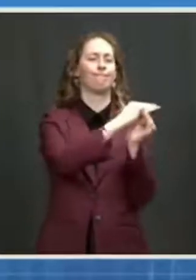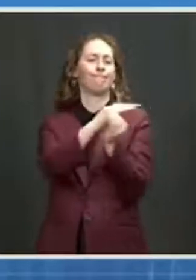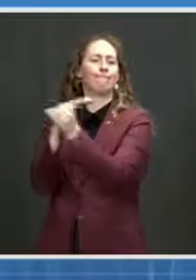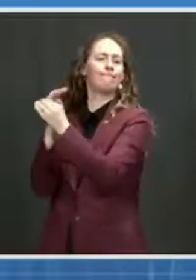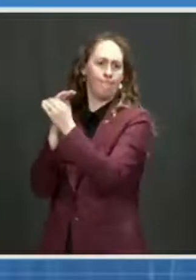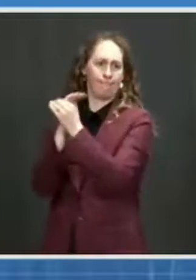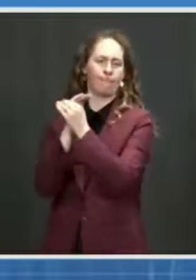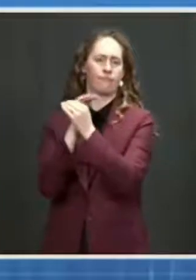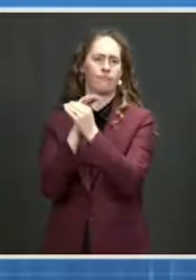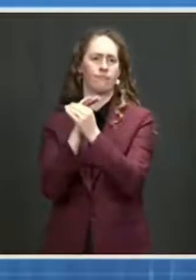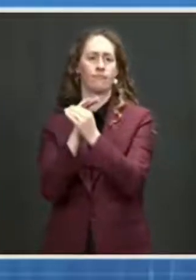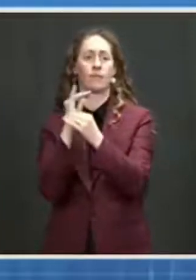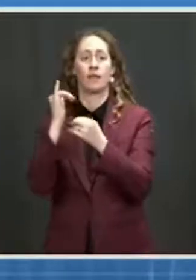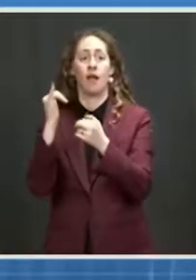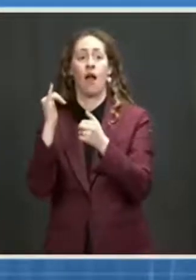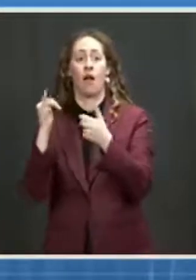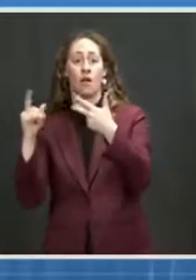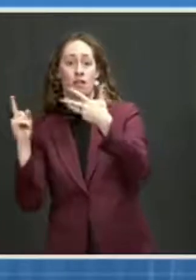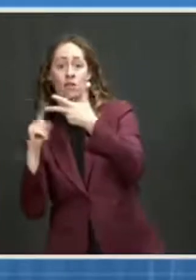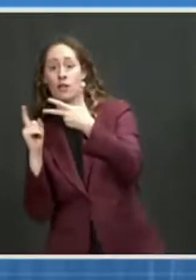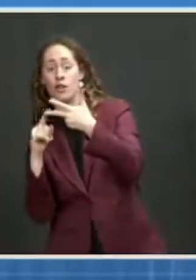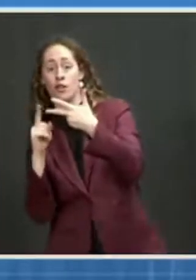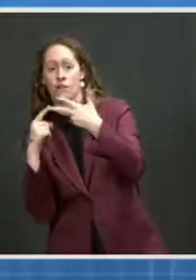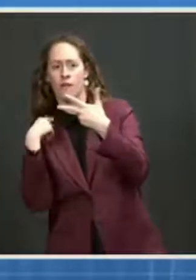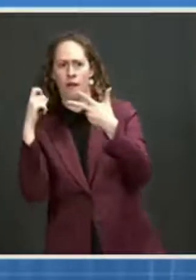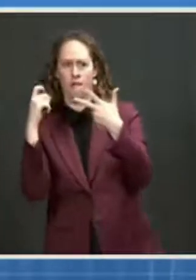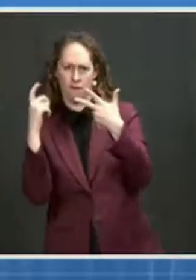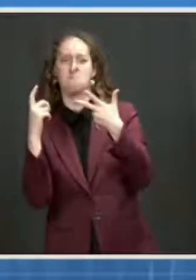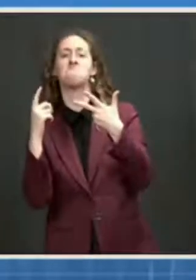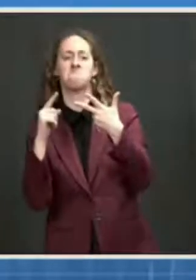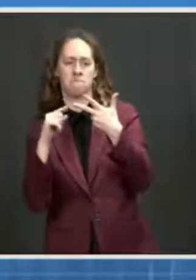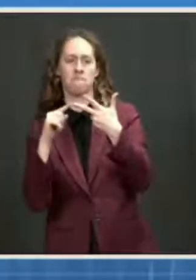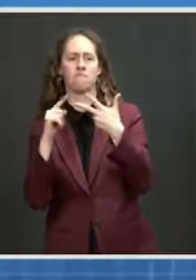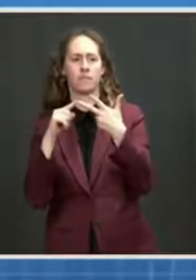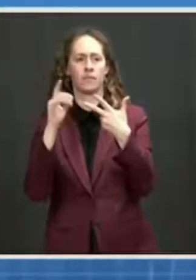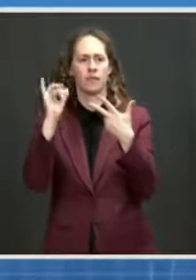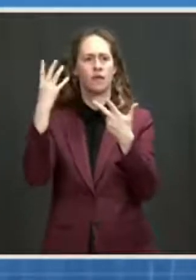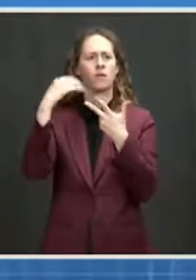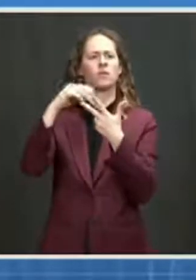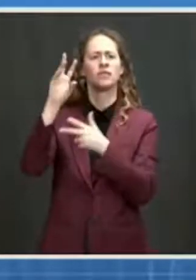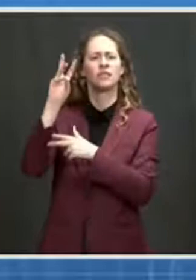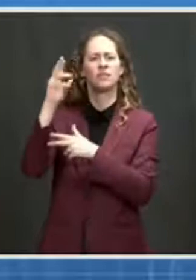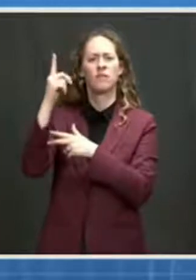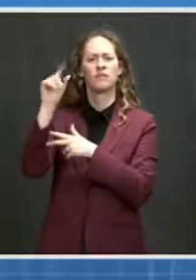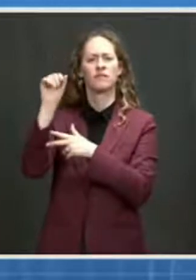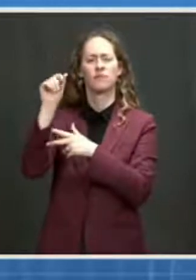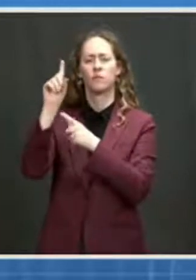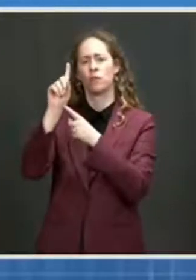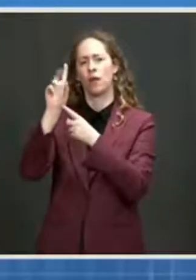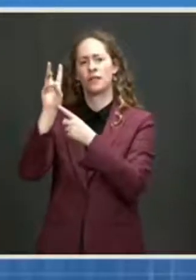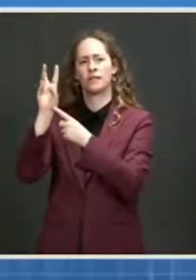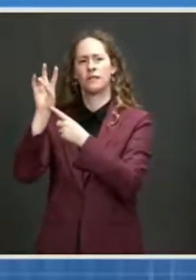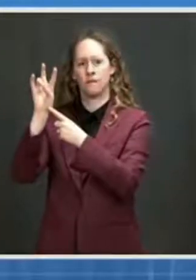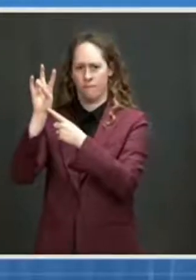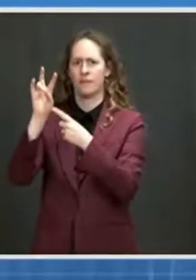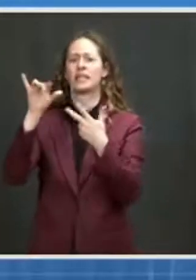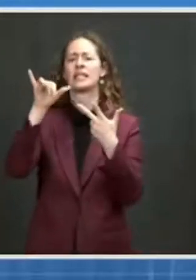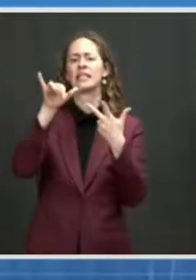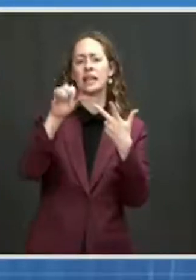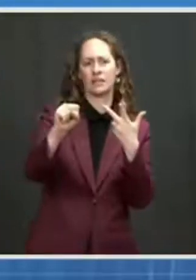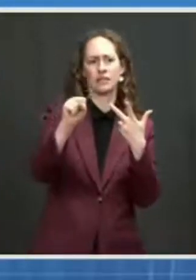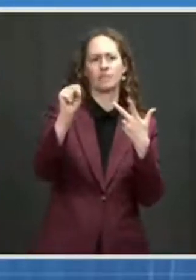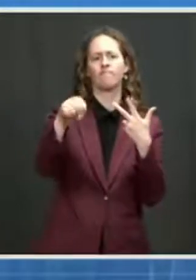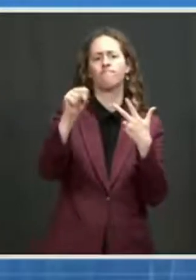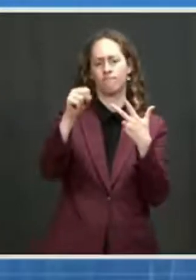variants, including 617. So the answer is yes, we're studying it definitely from a boost to the wild